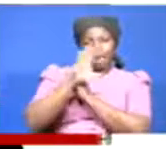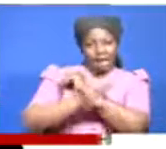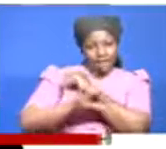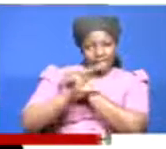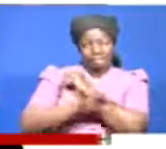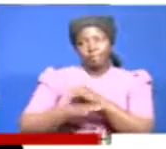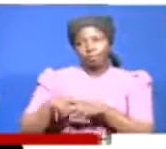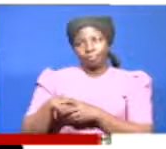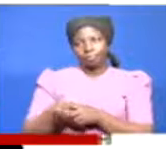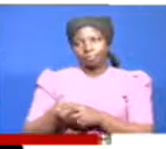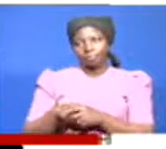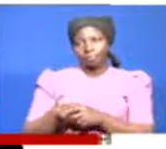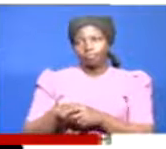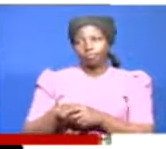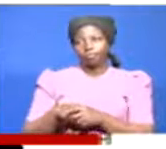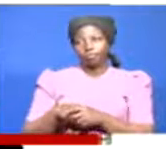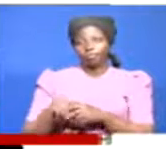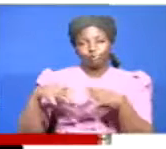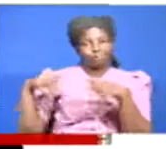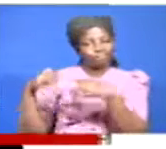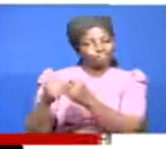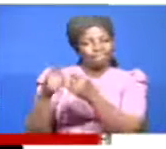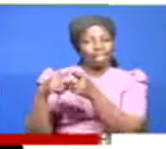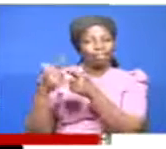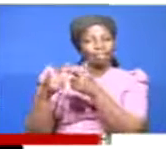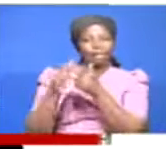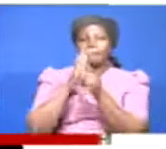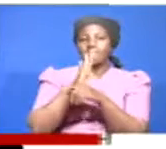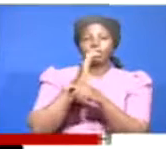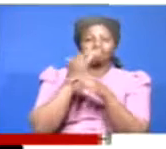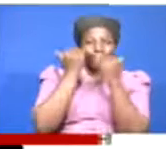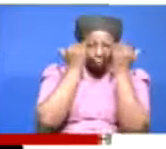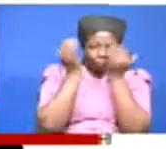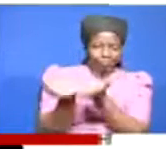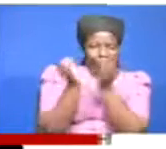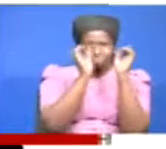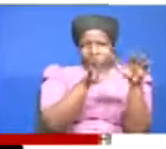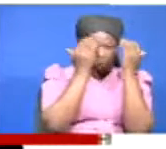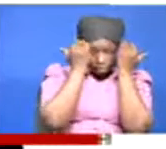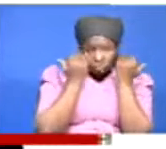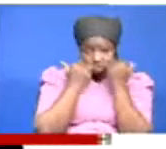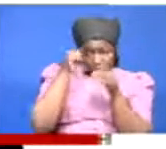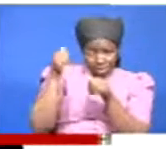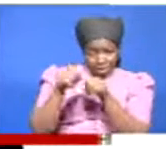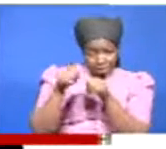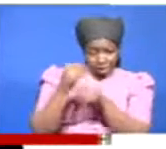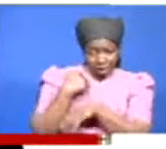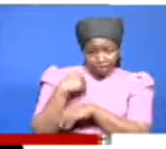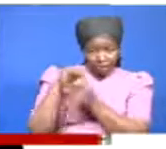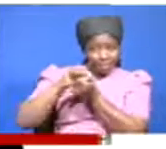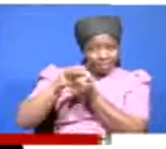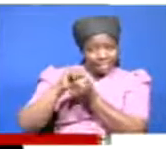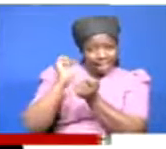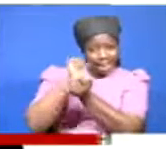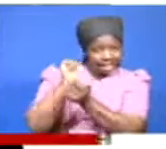up and being prosecuted. You remember we had the Friday arrests? Yes. Kamata Friday. The Kamata Friday, which was